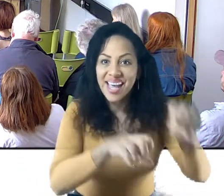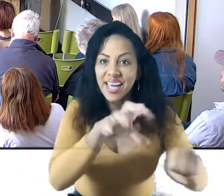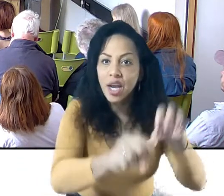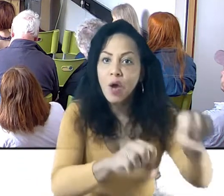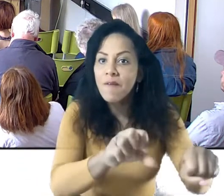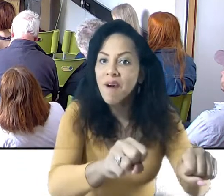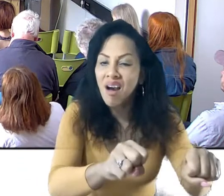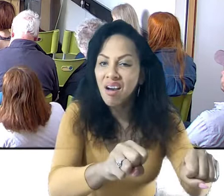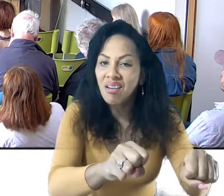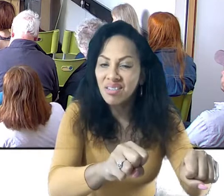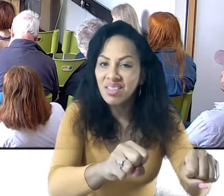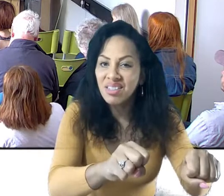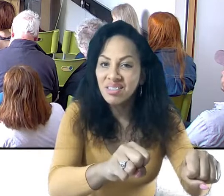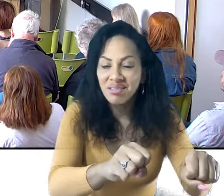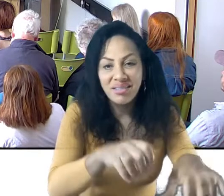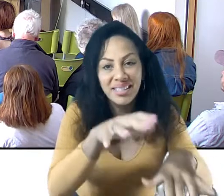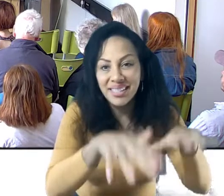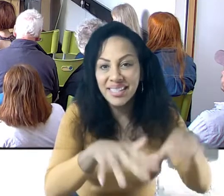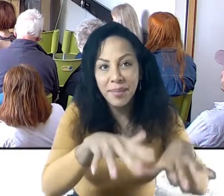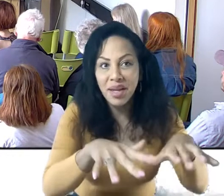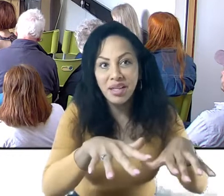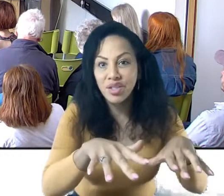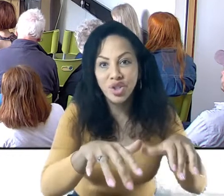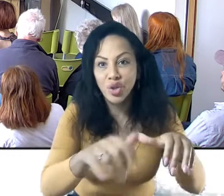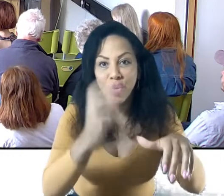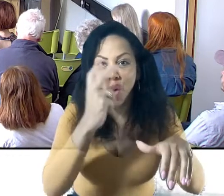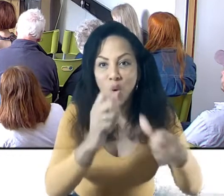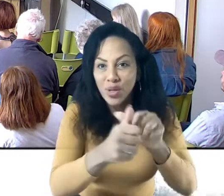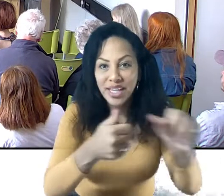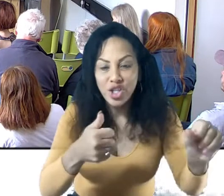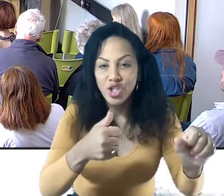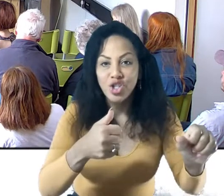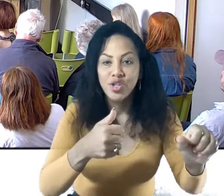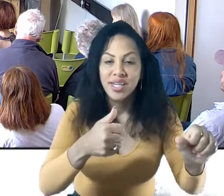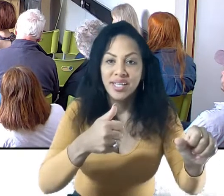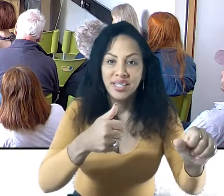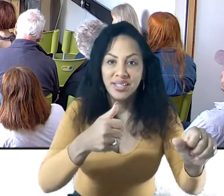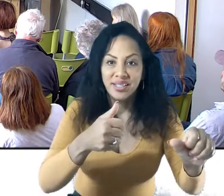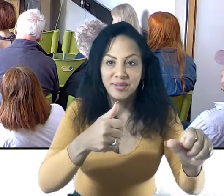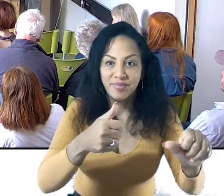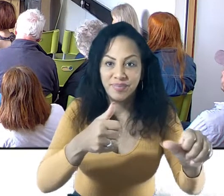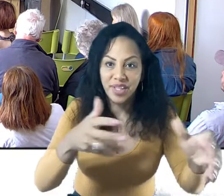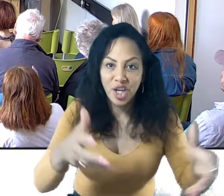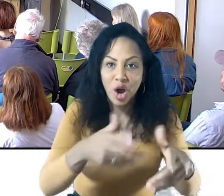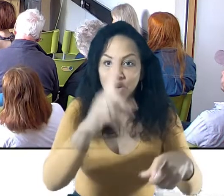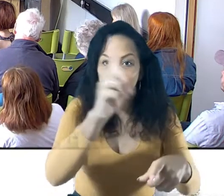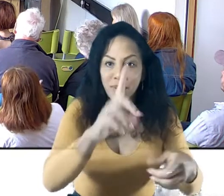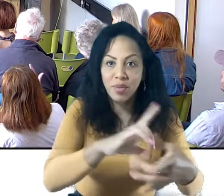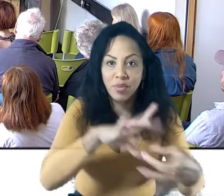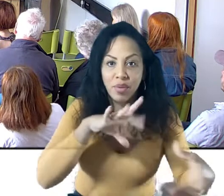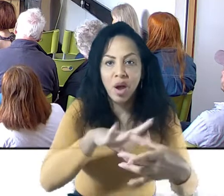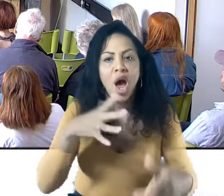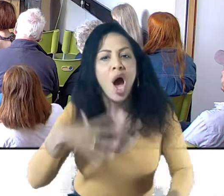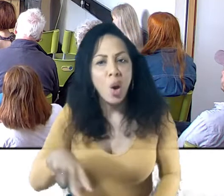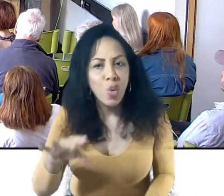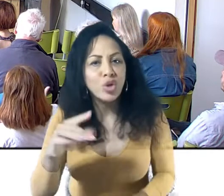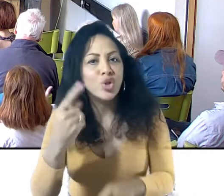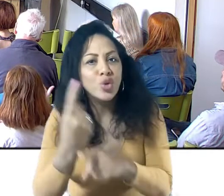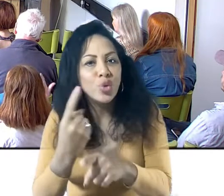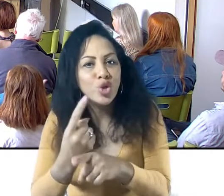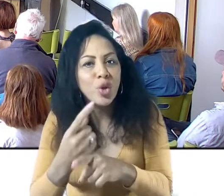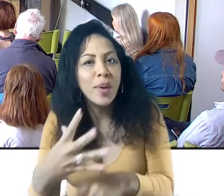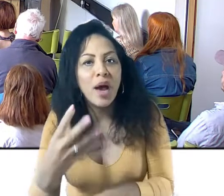at relocalizing food systems, and I feel I'd love to talk to you more about how we